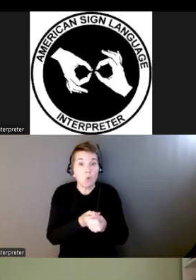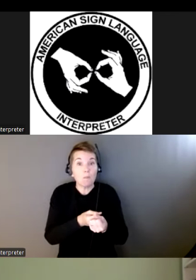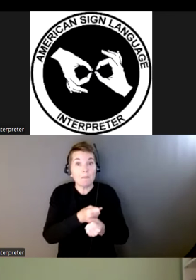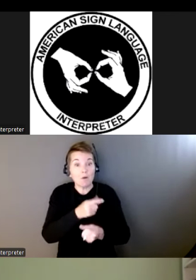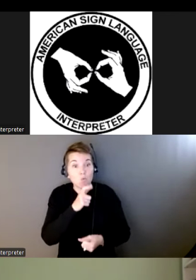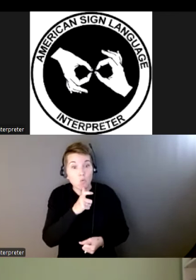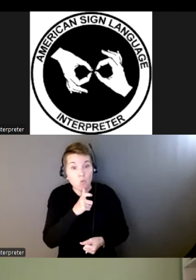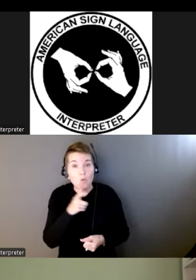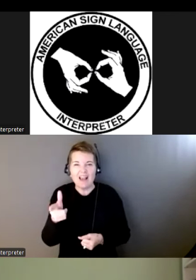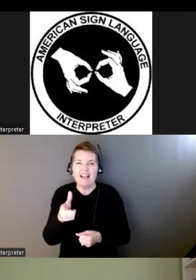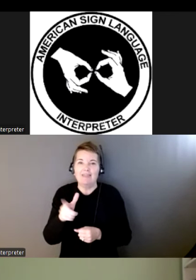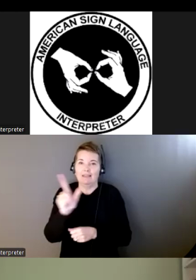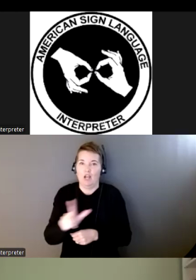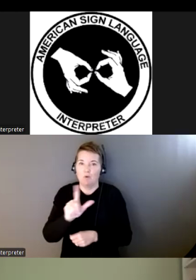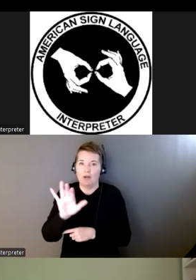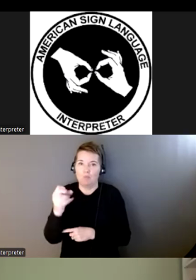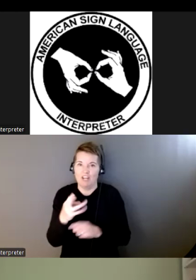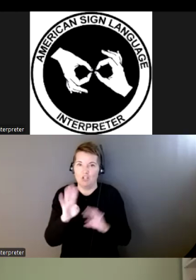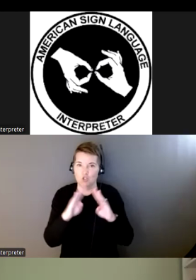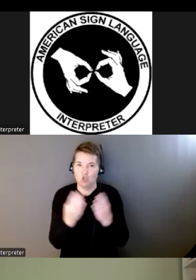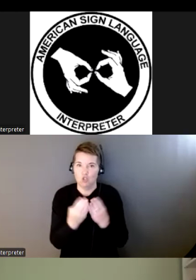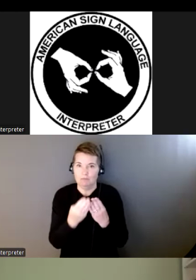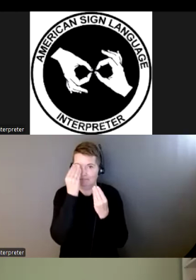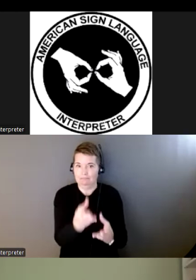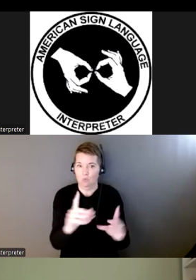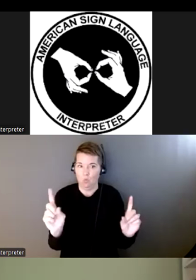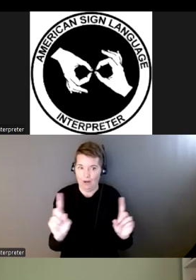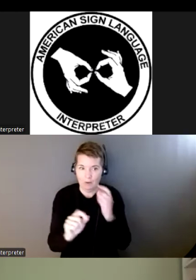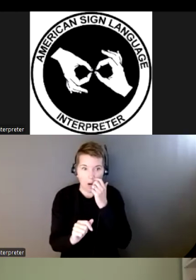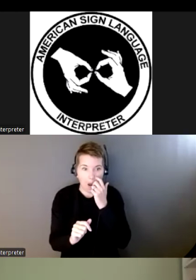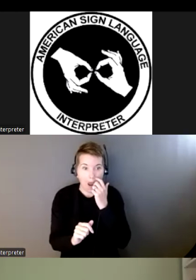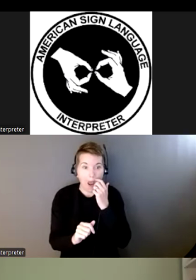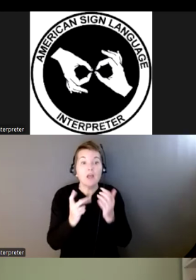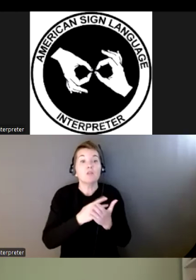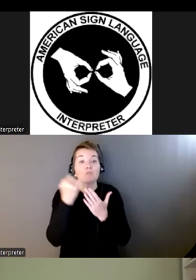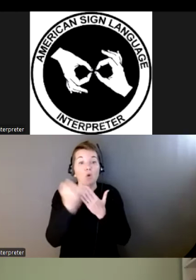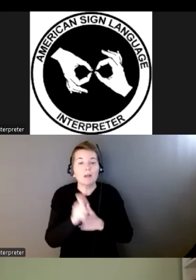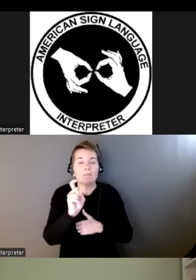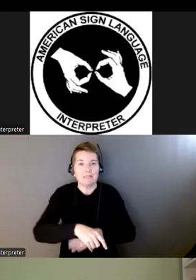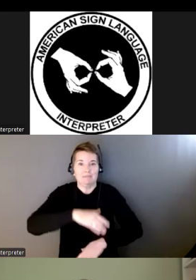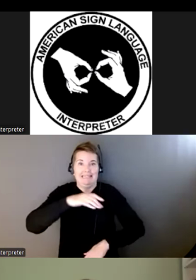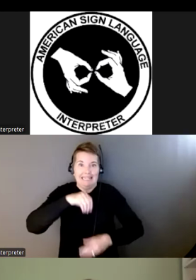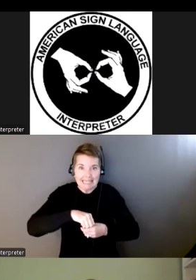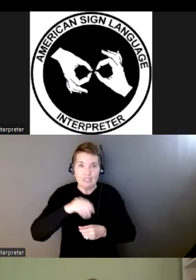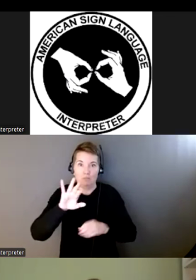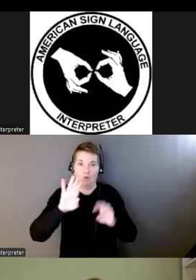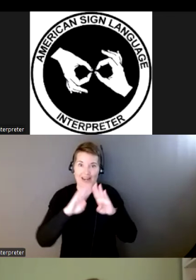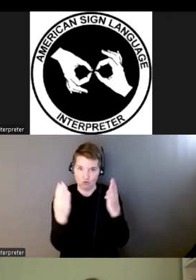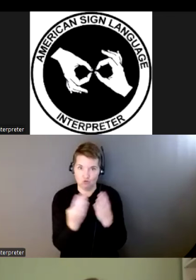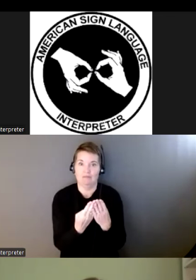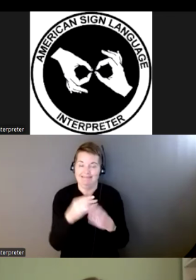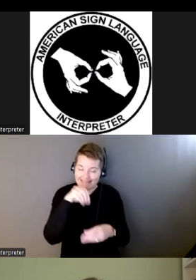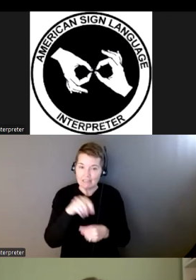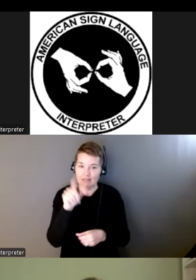And all projects must be delivered on site at the branch and within branch operating hours. Next slide,